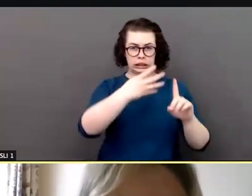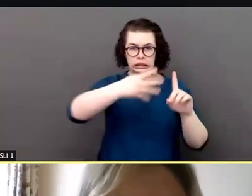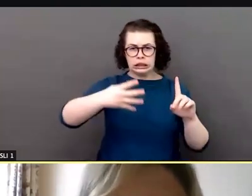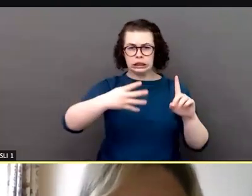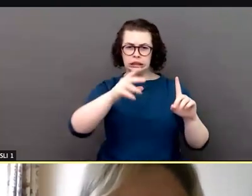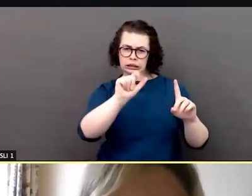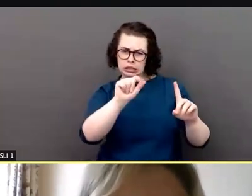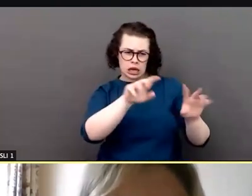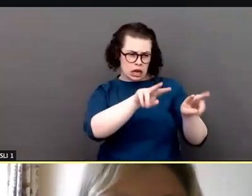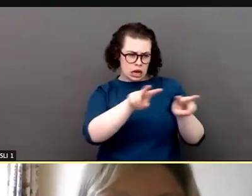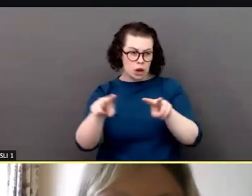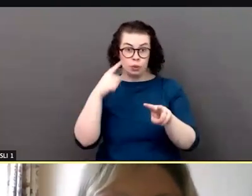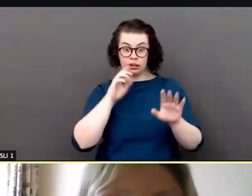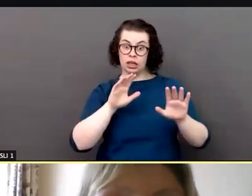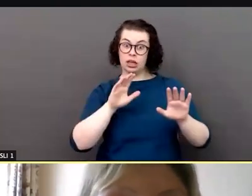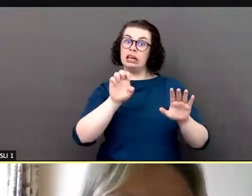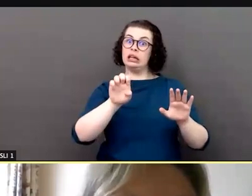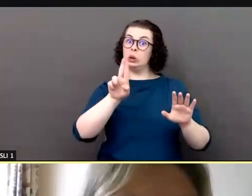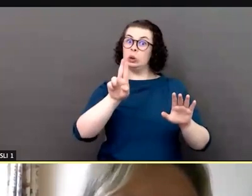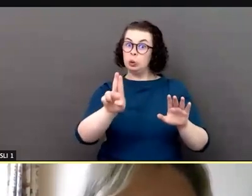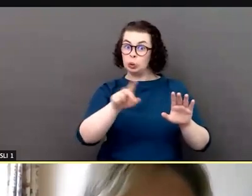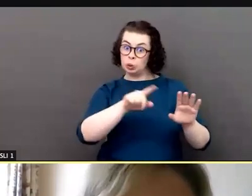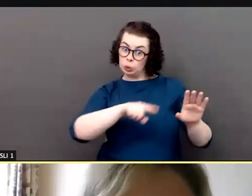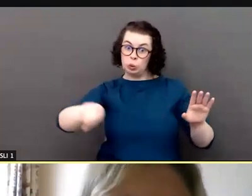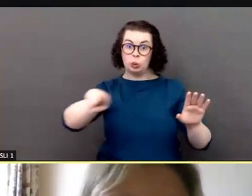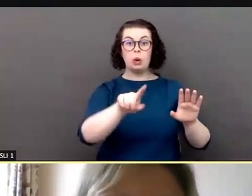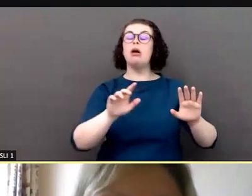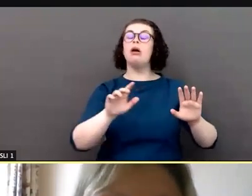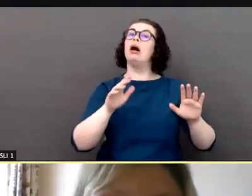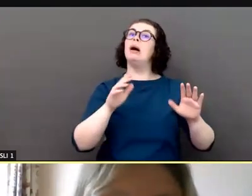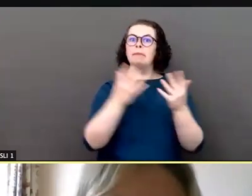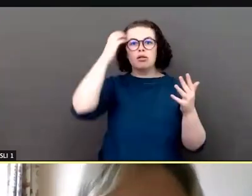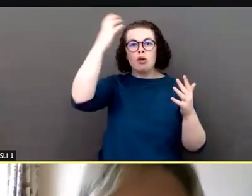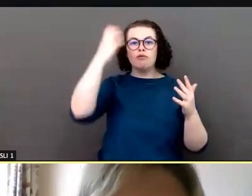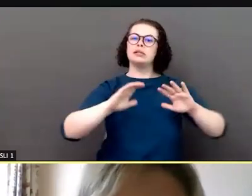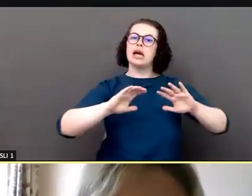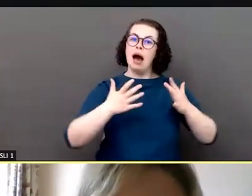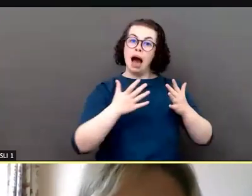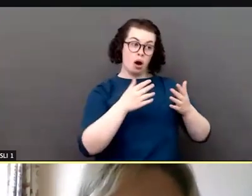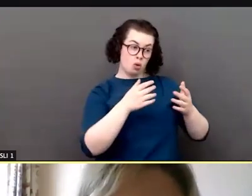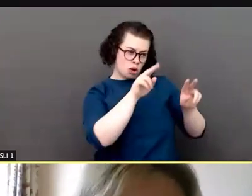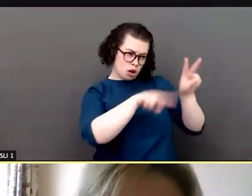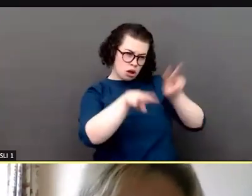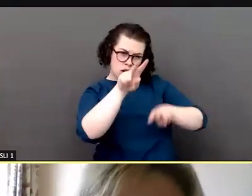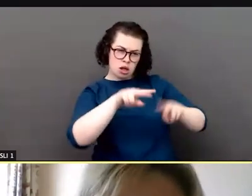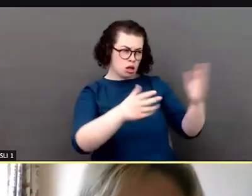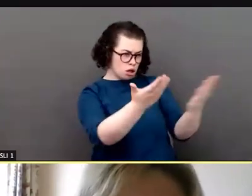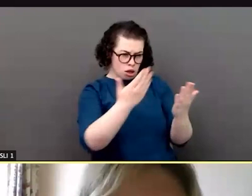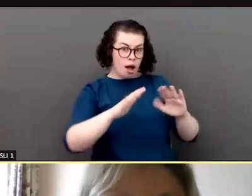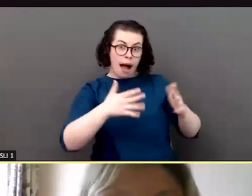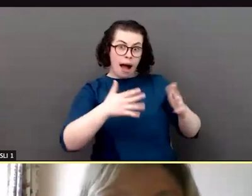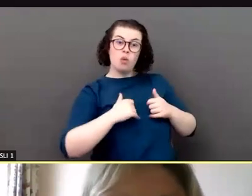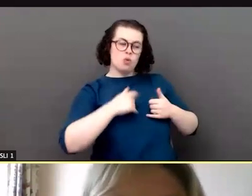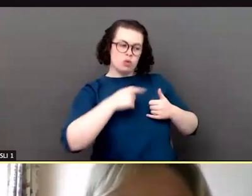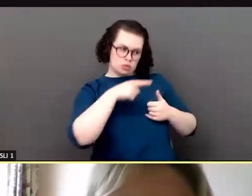procurement procedures use the lowest price as the only award criterion for public contracts.